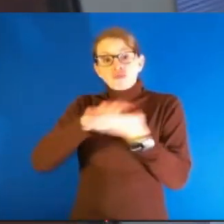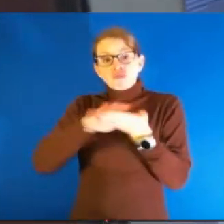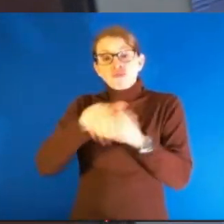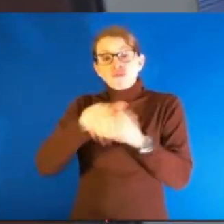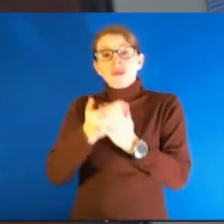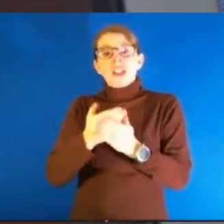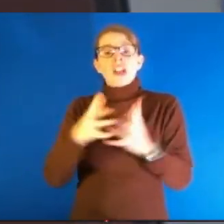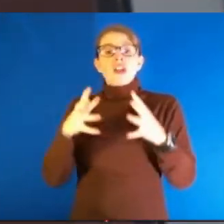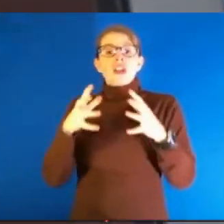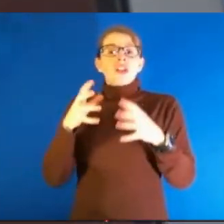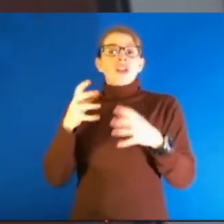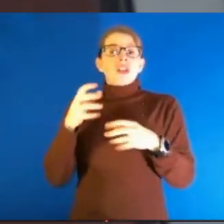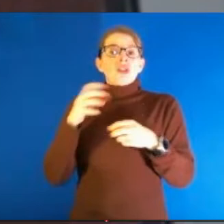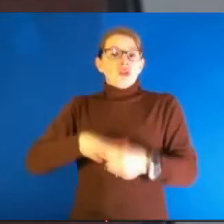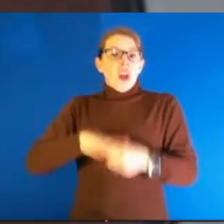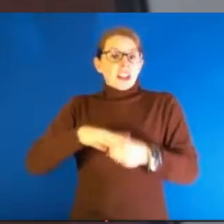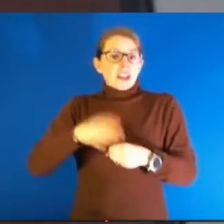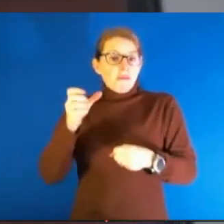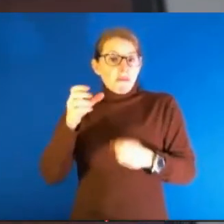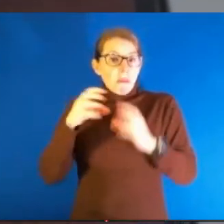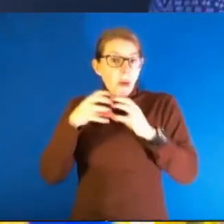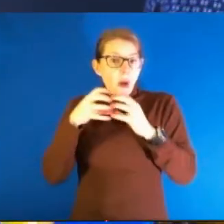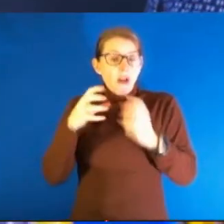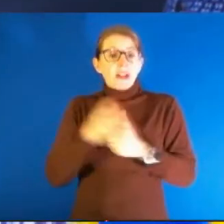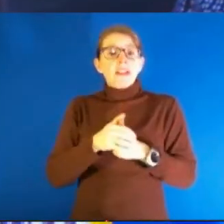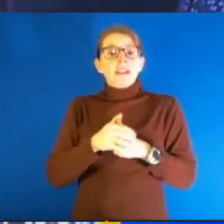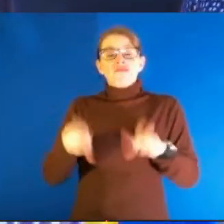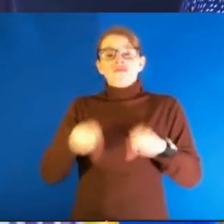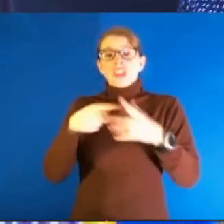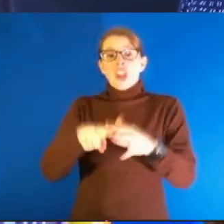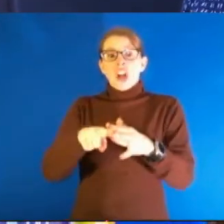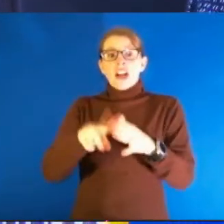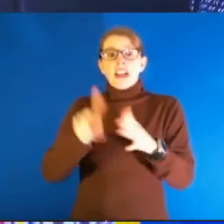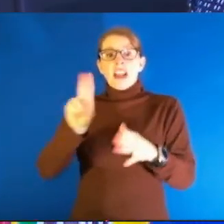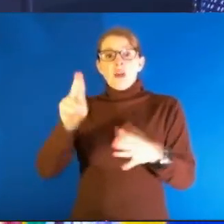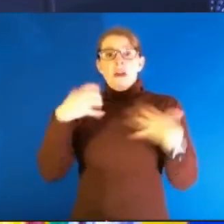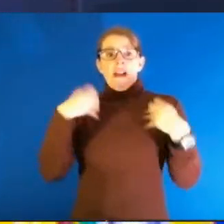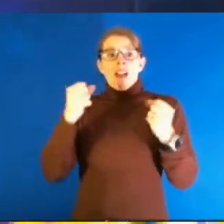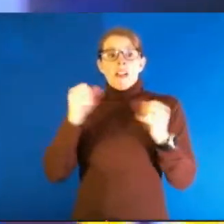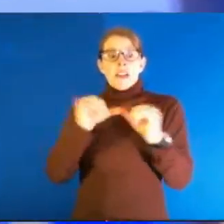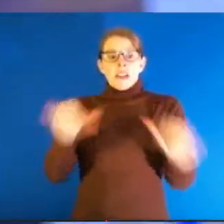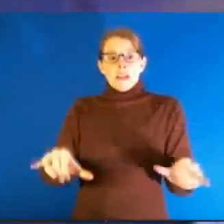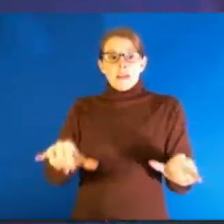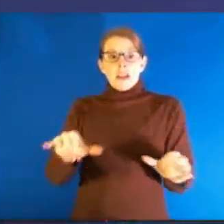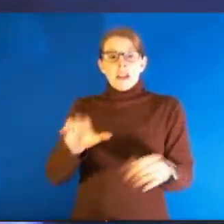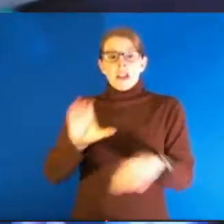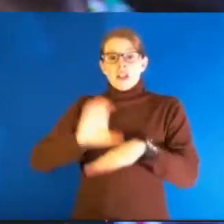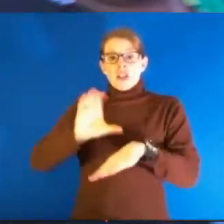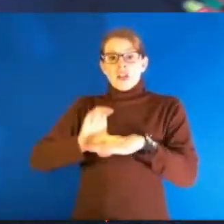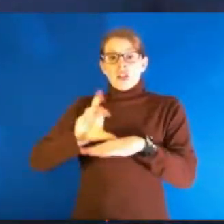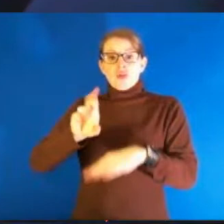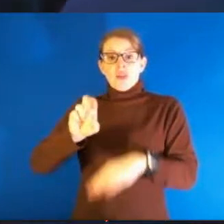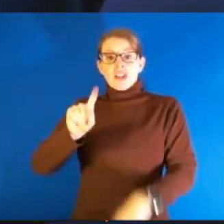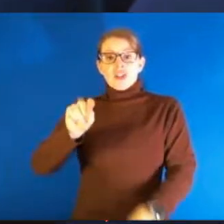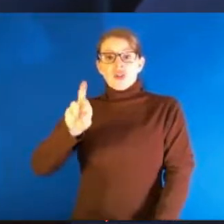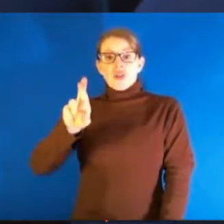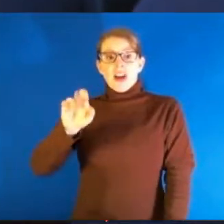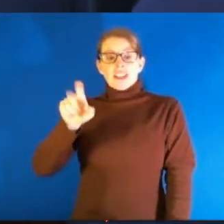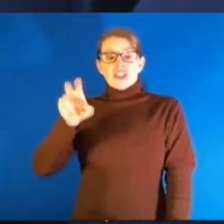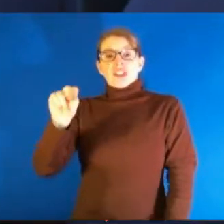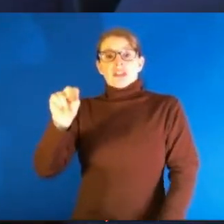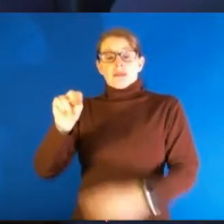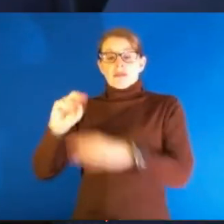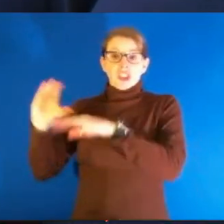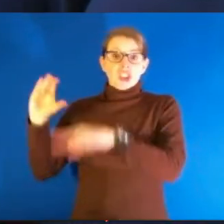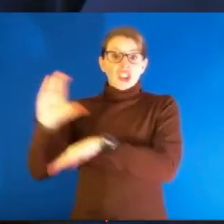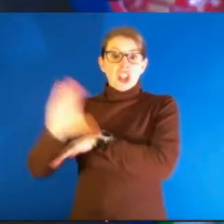all love. The rolling station was started by the health system, and then most recently, the Church of the Resurrection in Lenexa made a large donation to help keep it